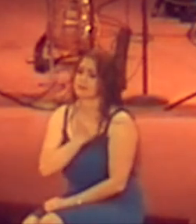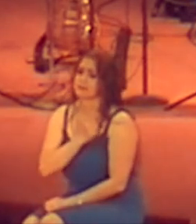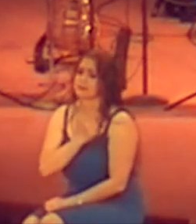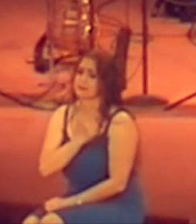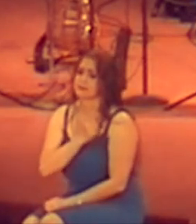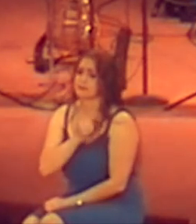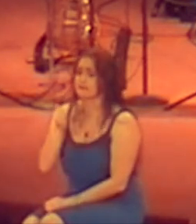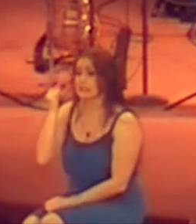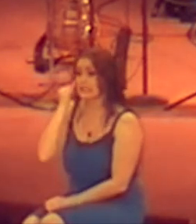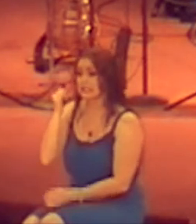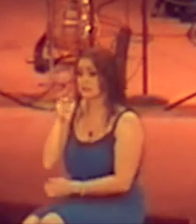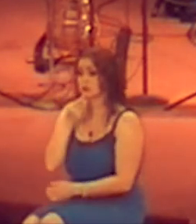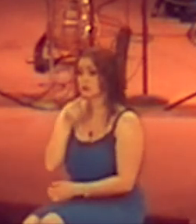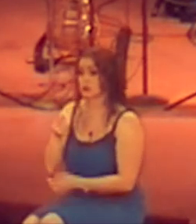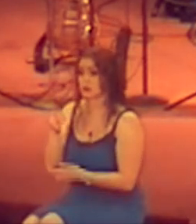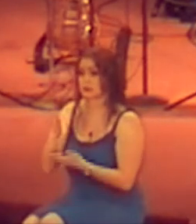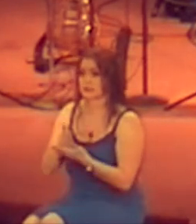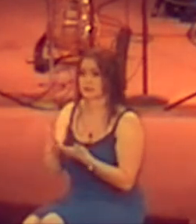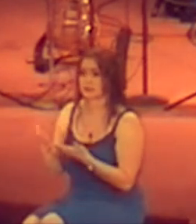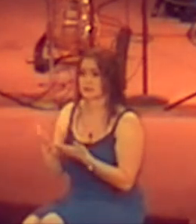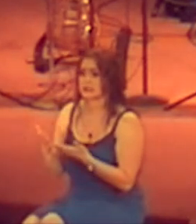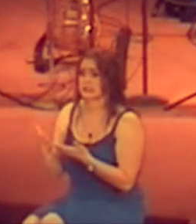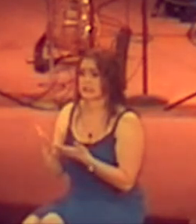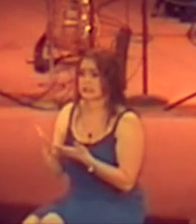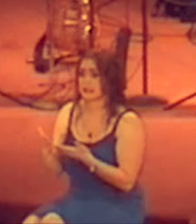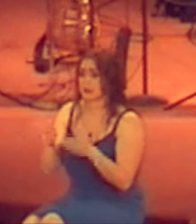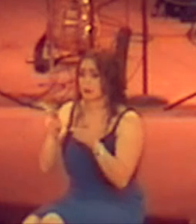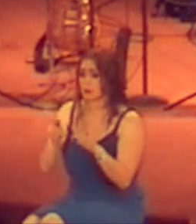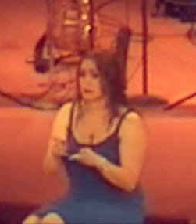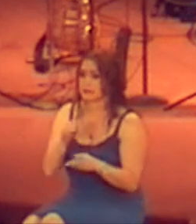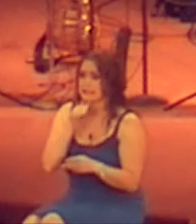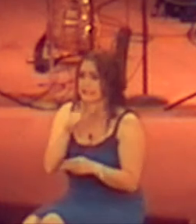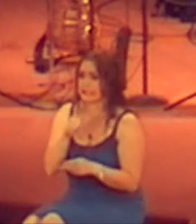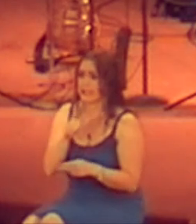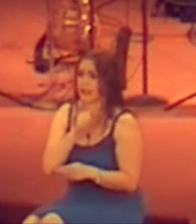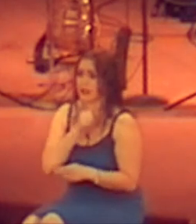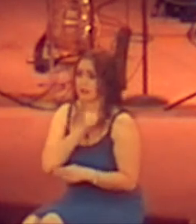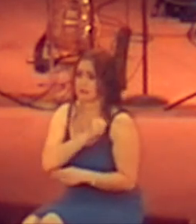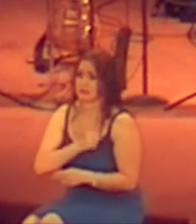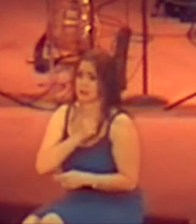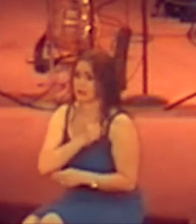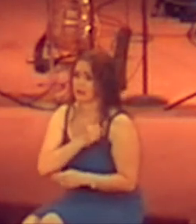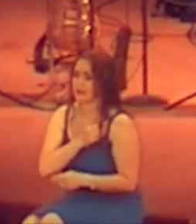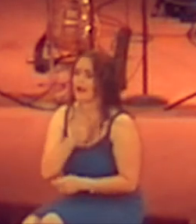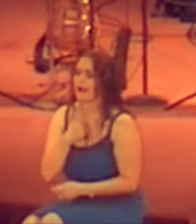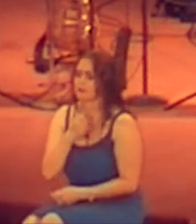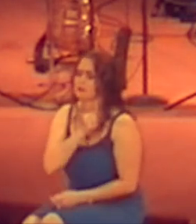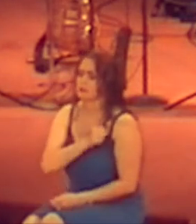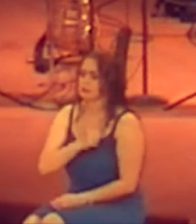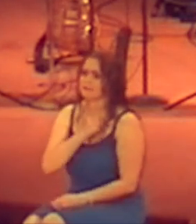If you were told something and they didn't reciprocate an I'm sorry or an apology, I'm sorry.